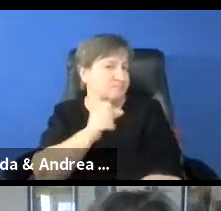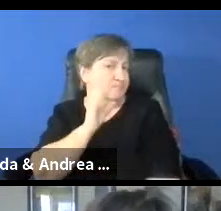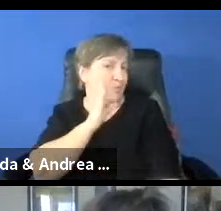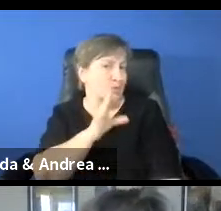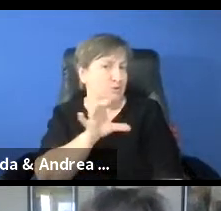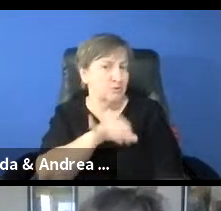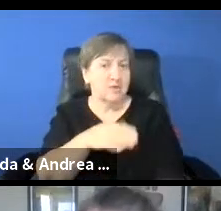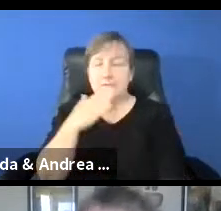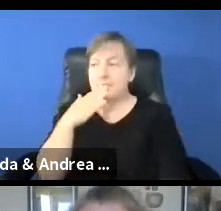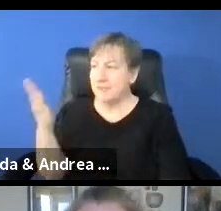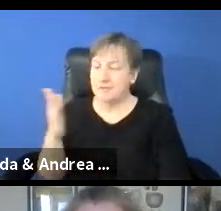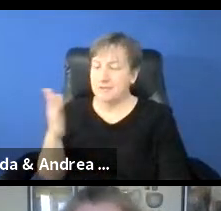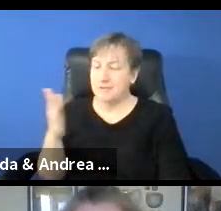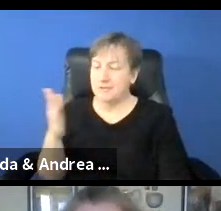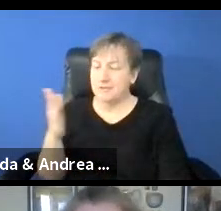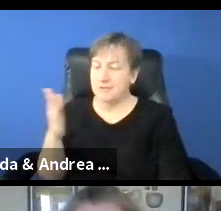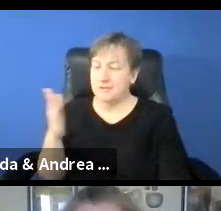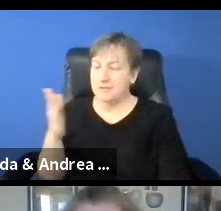Okay, thank you.